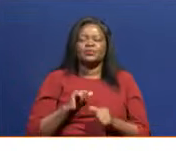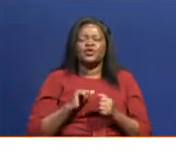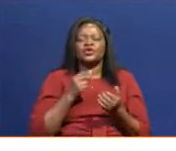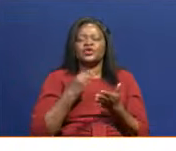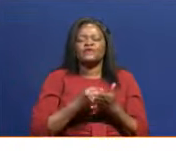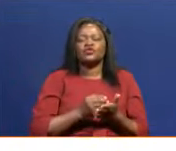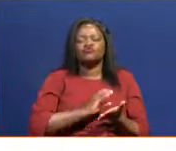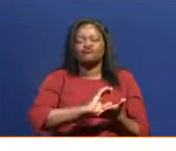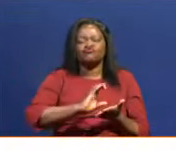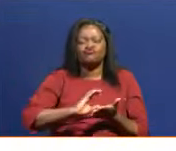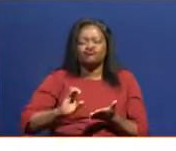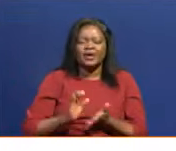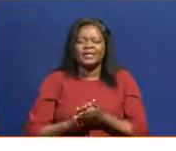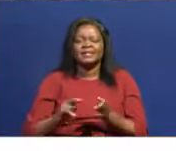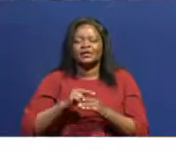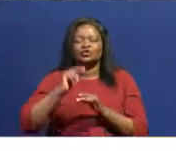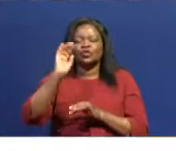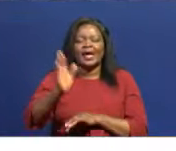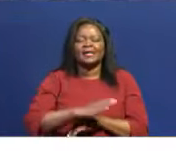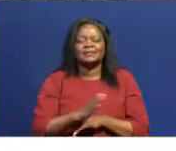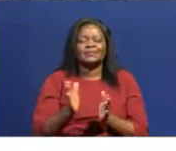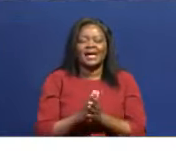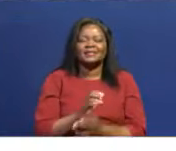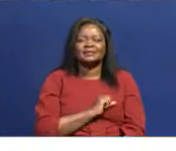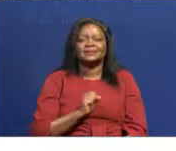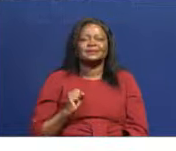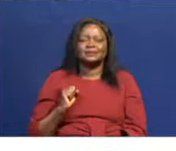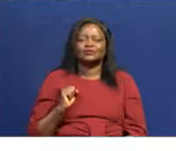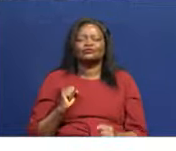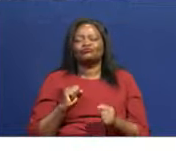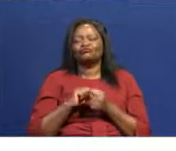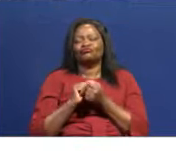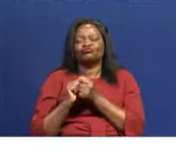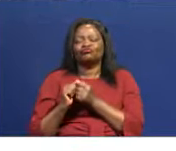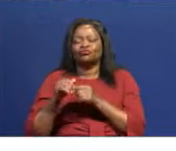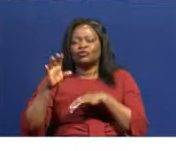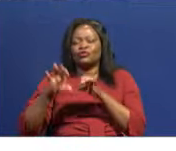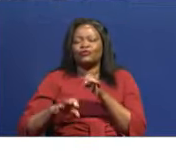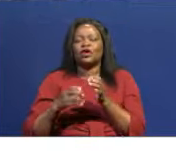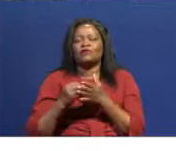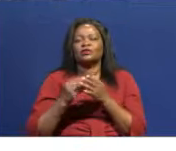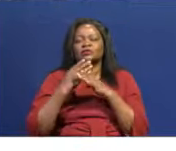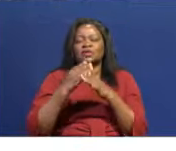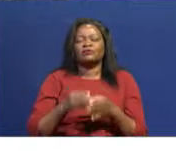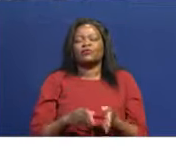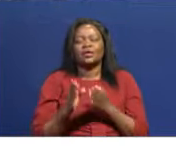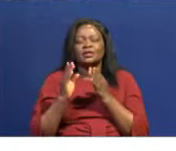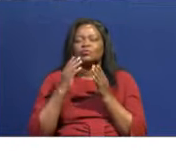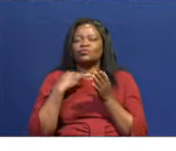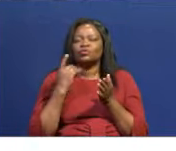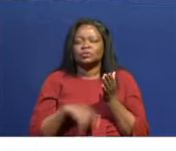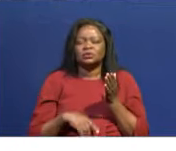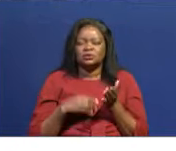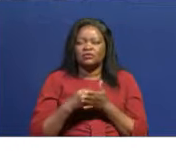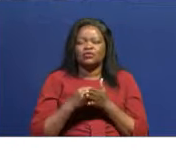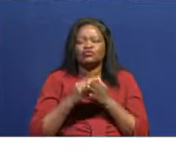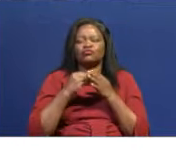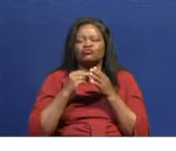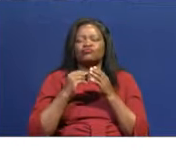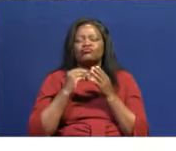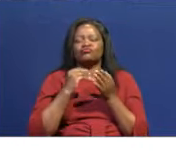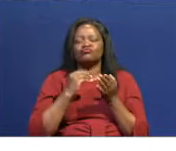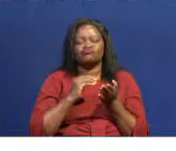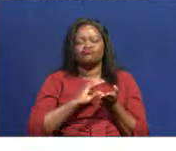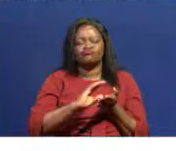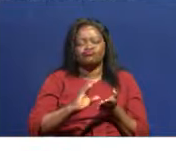Revenue Allocation, National Assembly and the Senate to review the draft revenue sharing formula. Waiguru wants revenue allocation enhanced